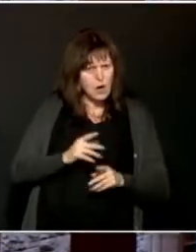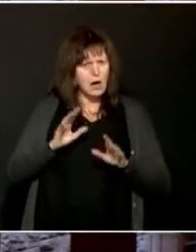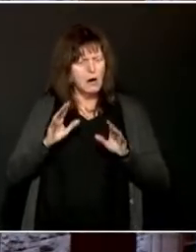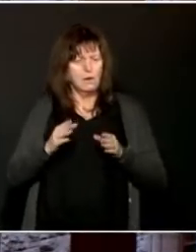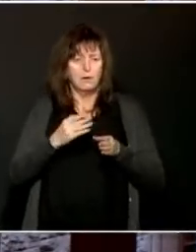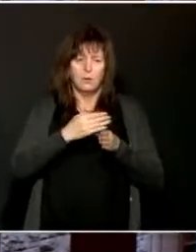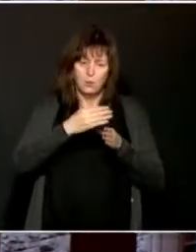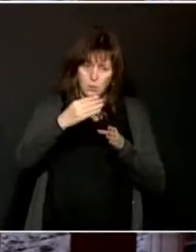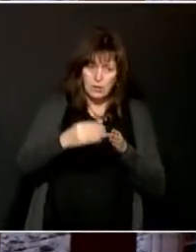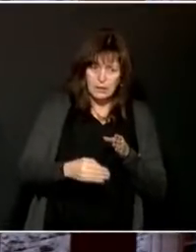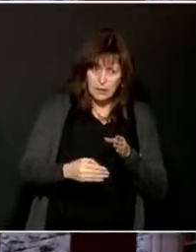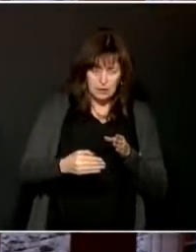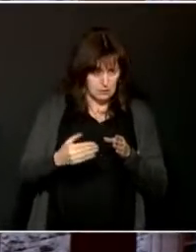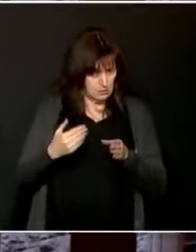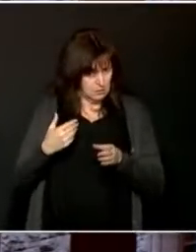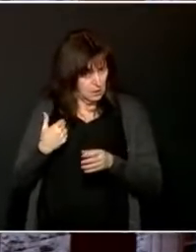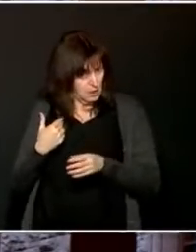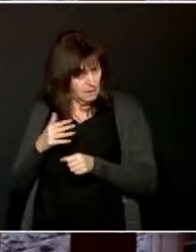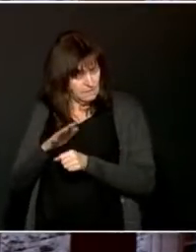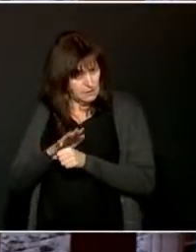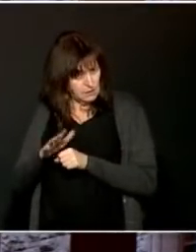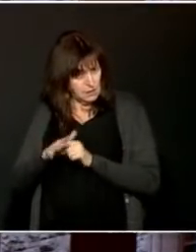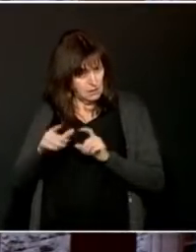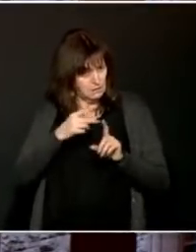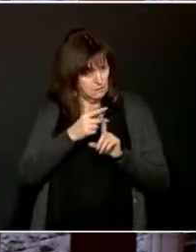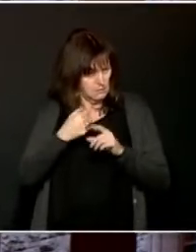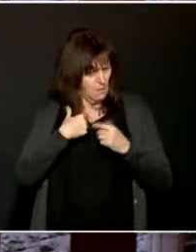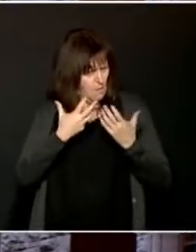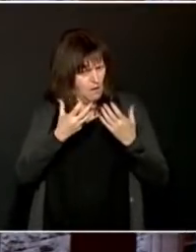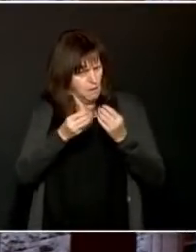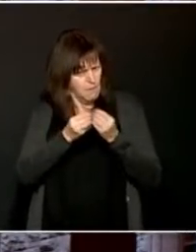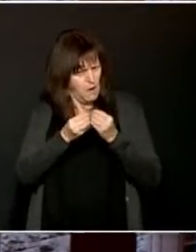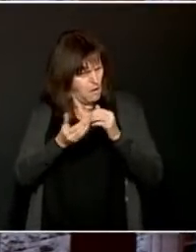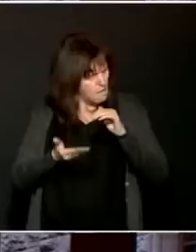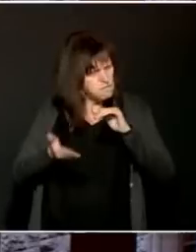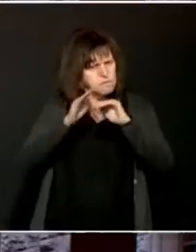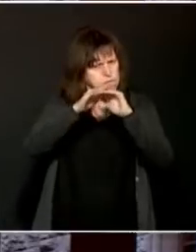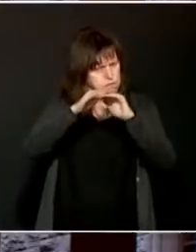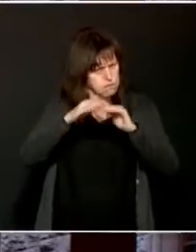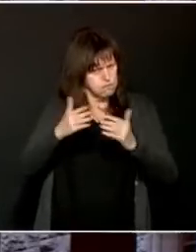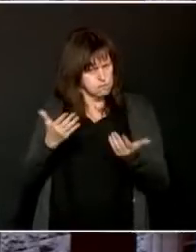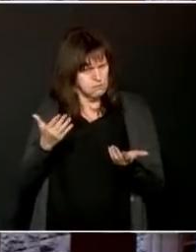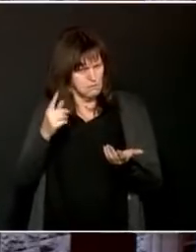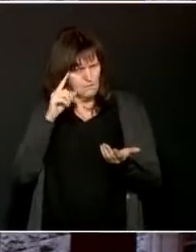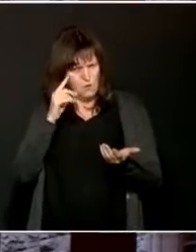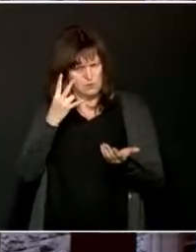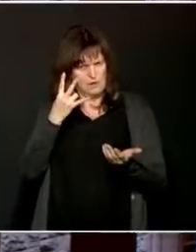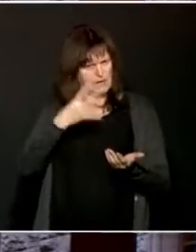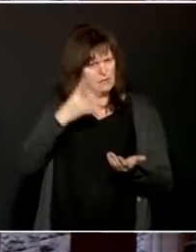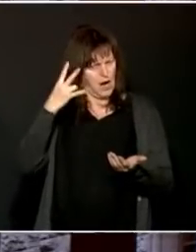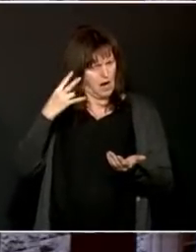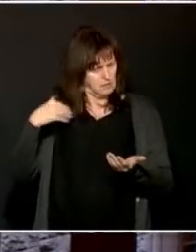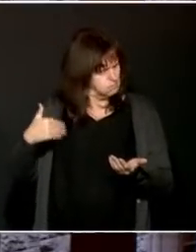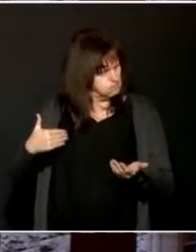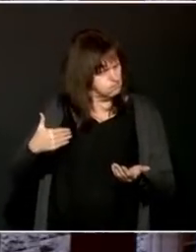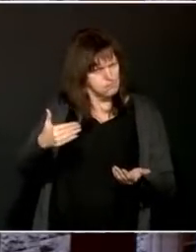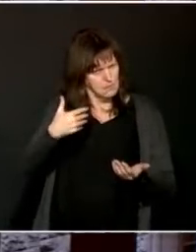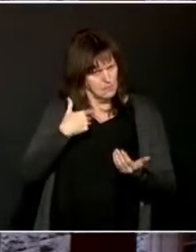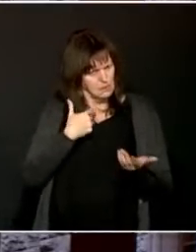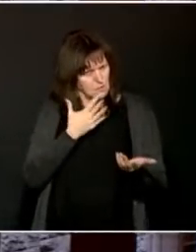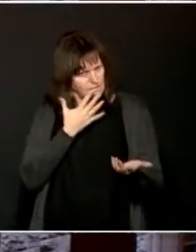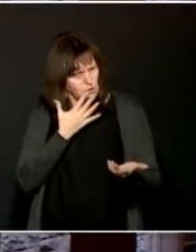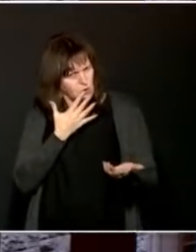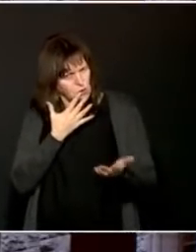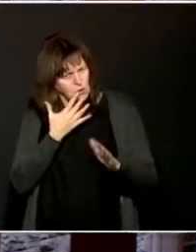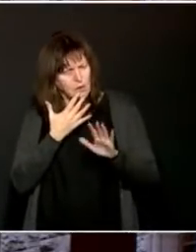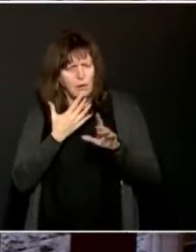day, going through 6 or 7 days a week. But there's various ways that they're set up. And so you're right, we've seen this trend a